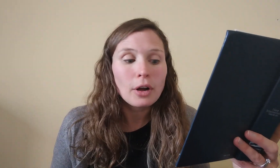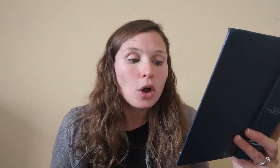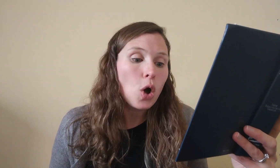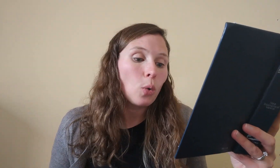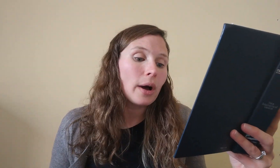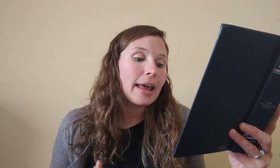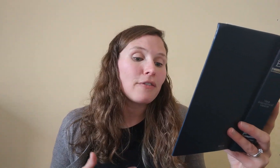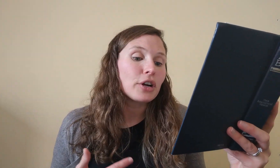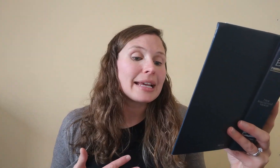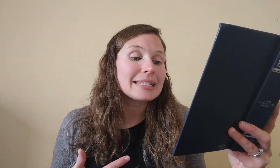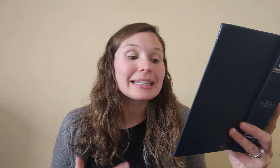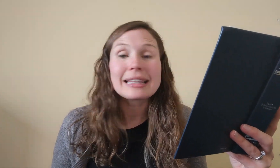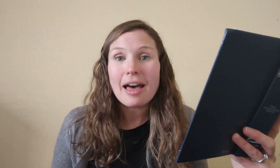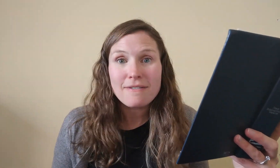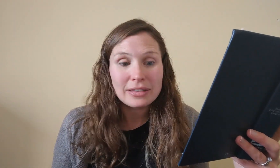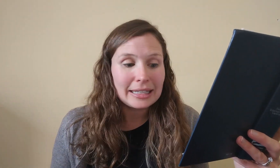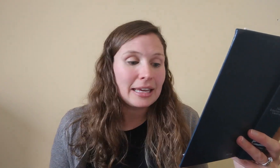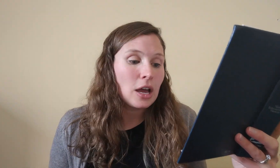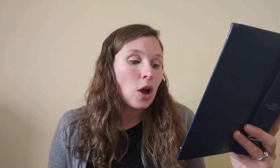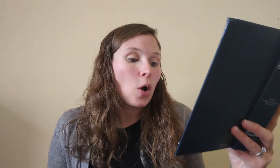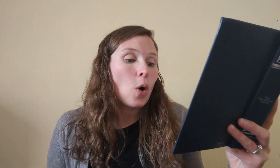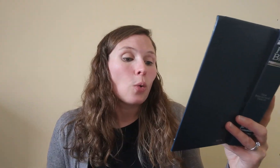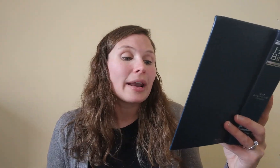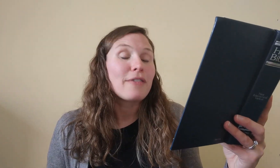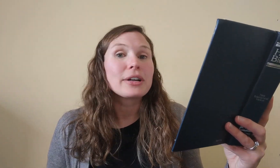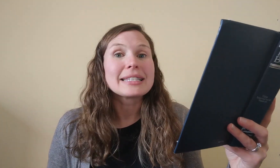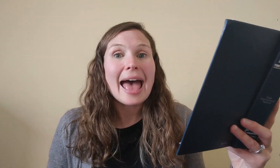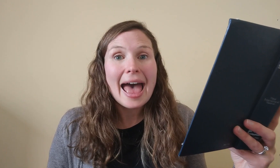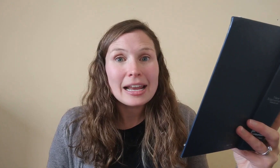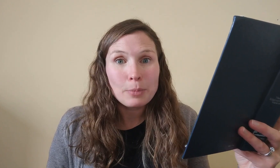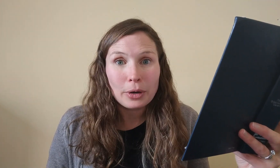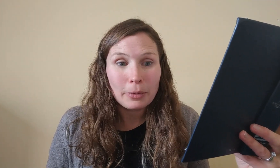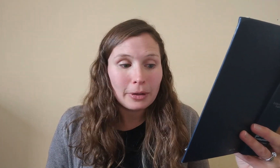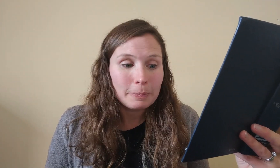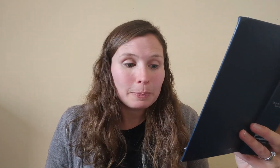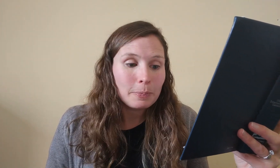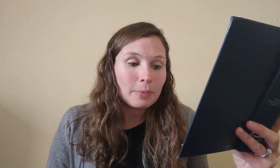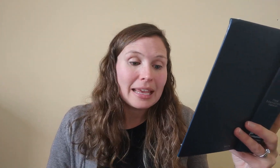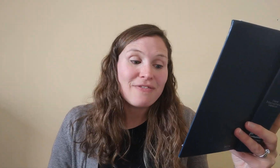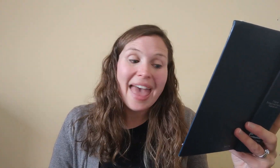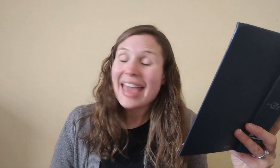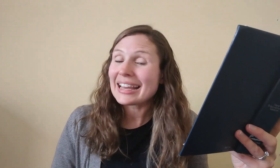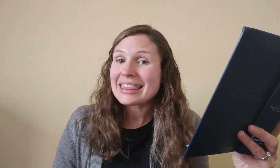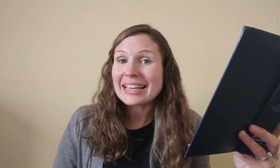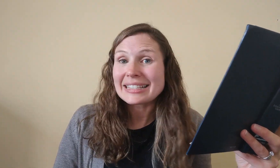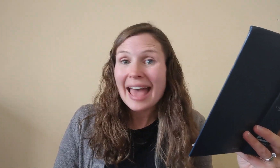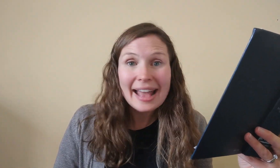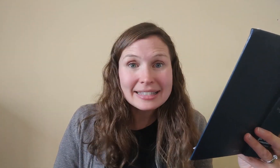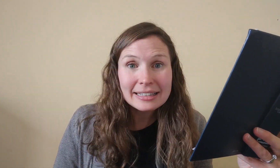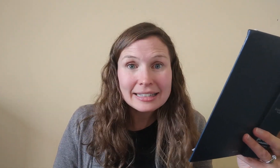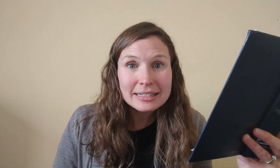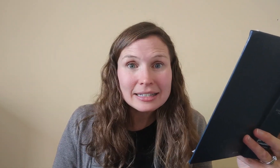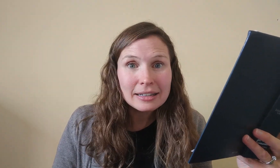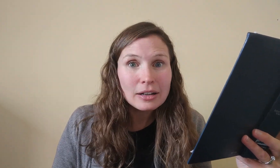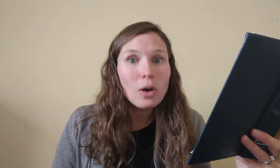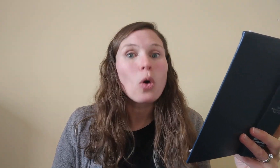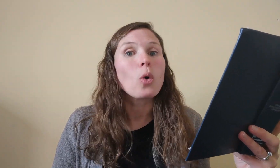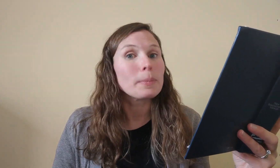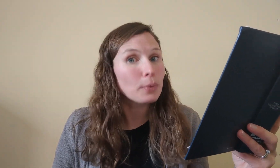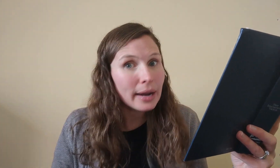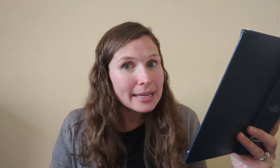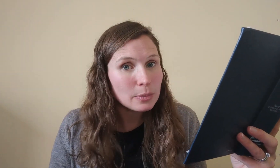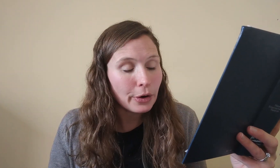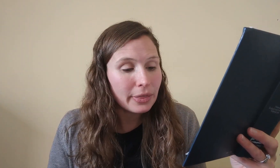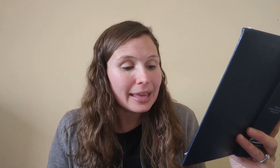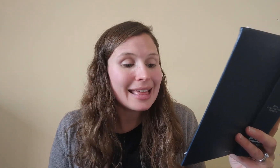pure, whatever is lovely, whatever is admirable, if anything is excellent